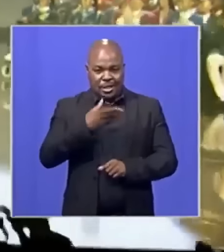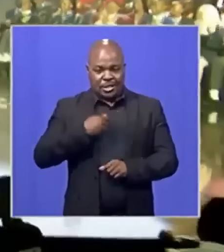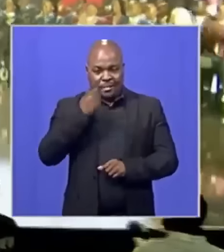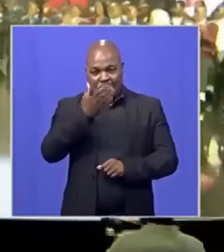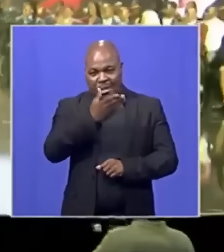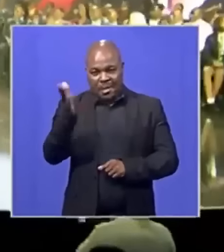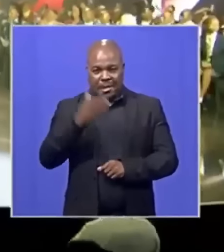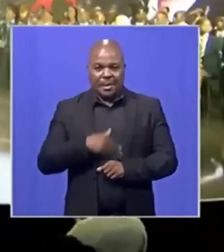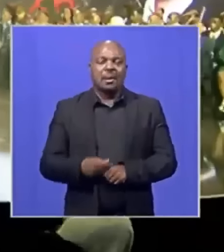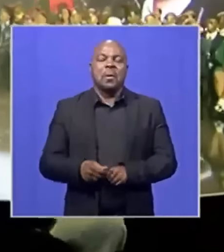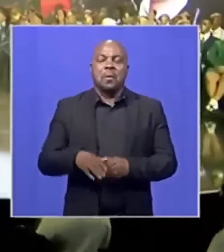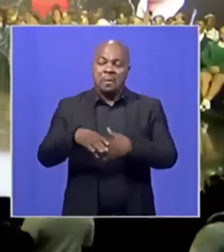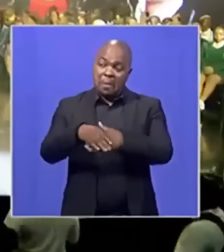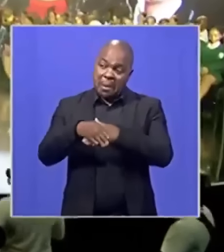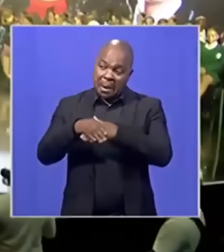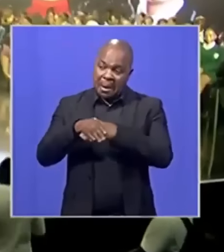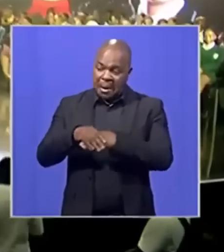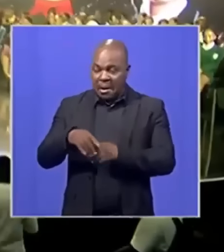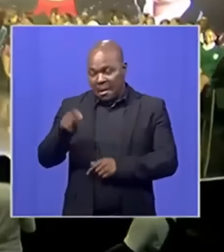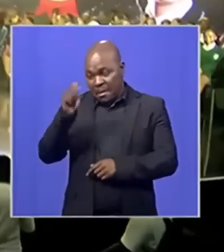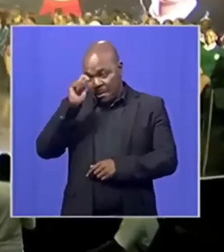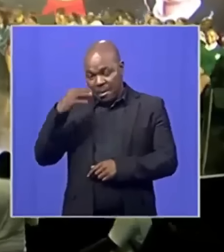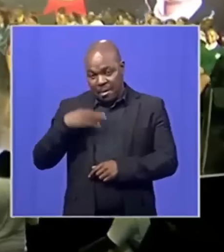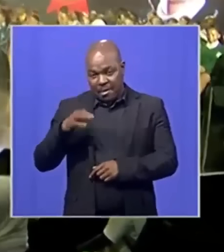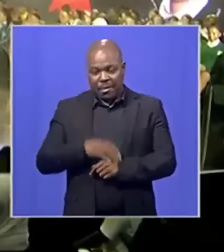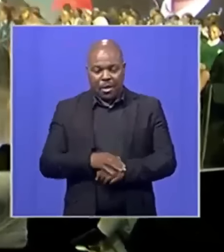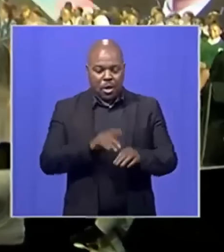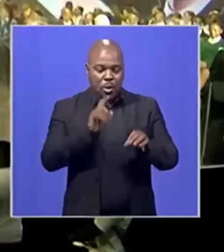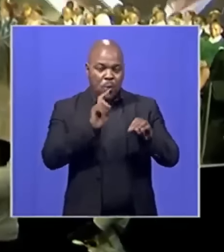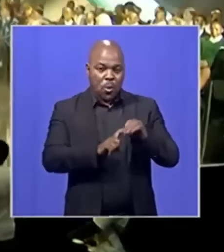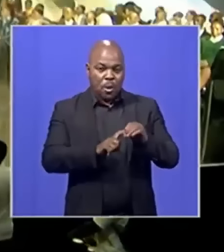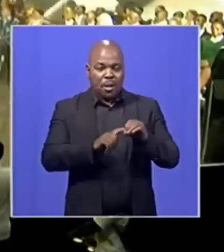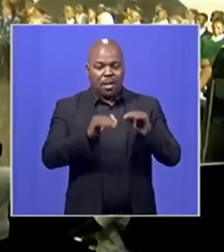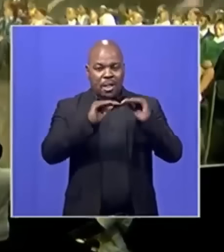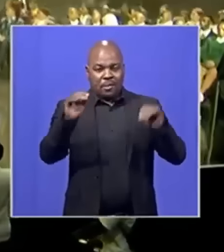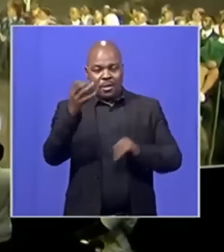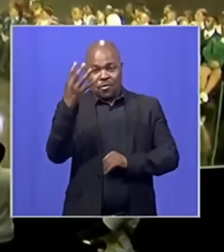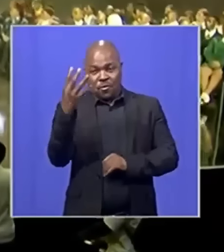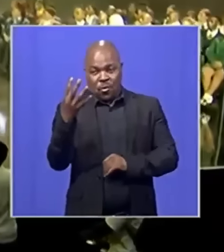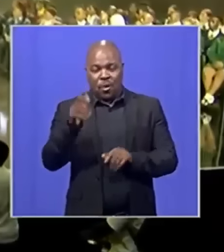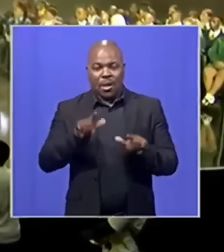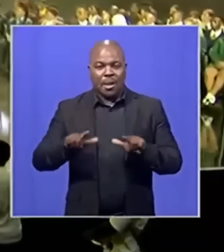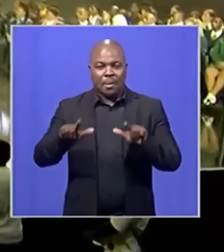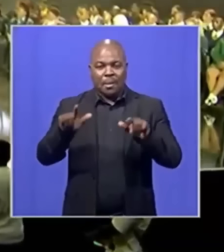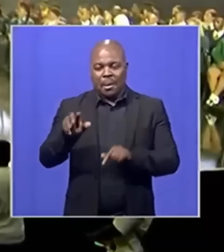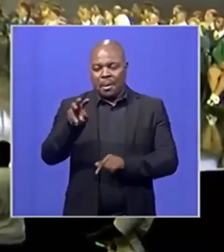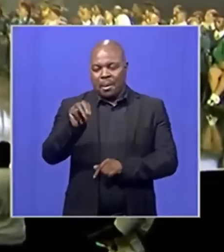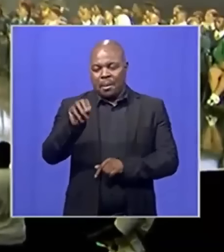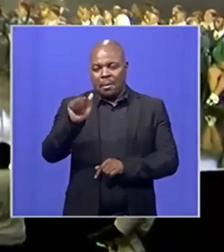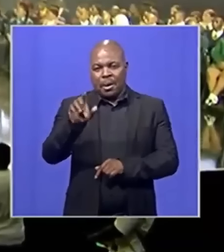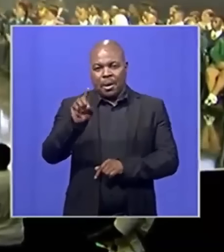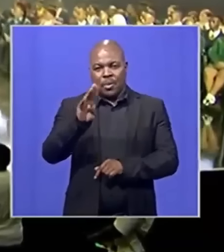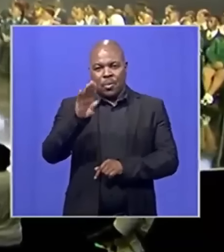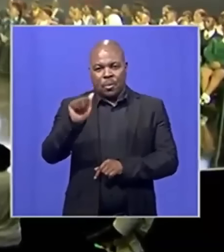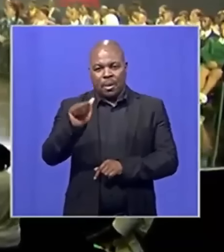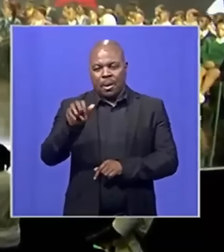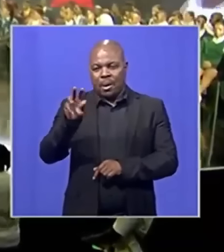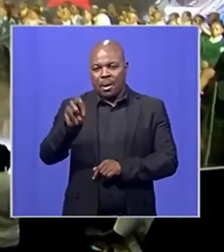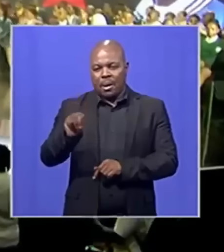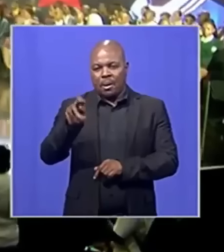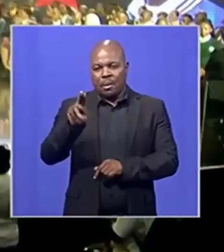you, Abigail. In quintile 4, we'll start in Limpopo, Maduba Stephen Munyai from